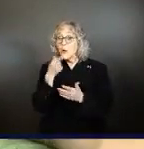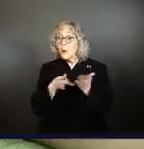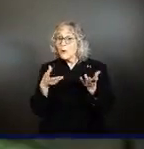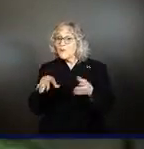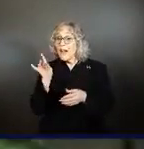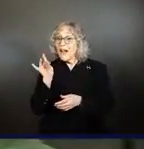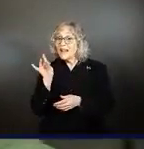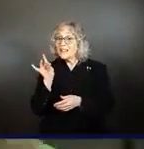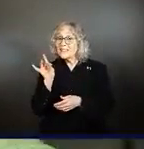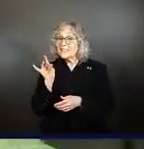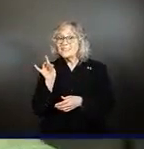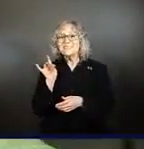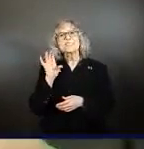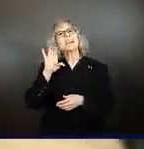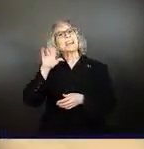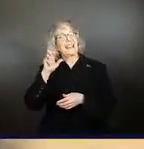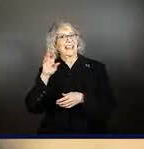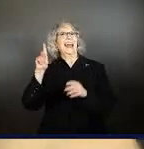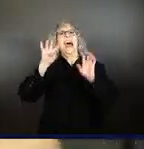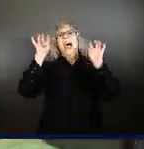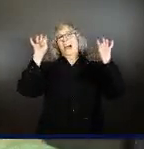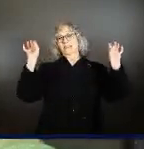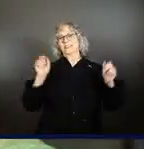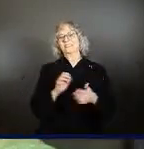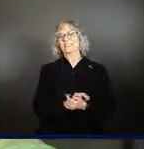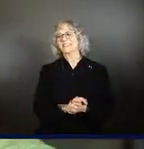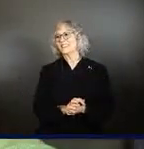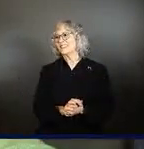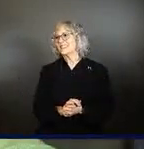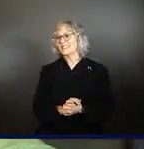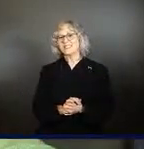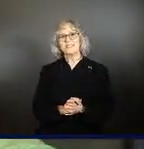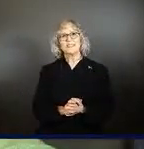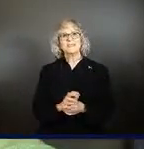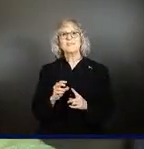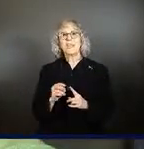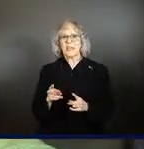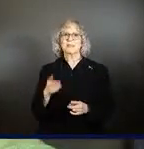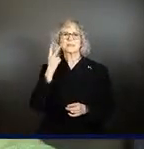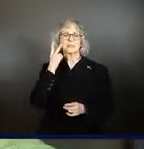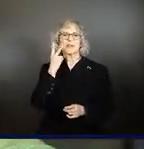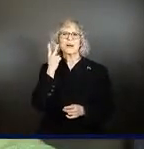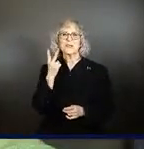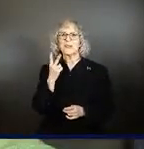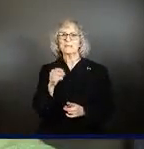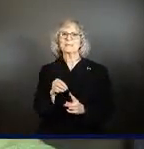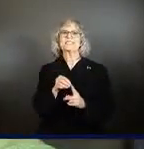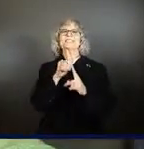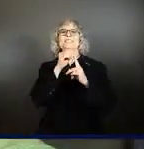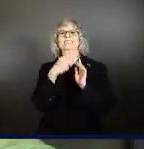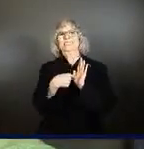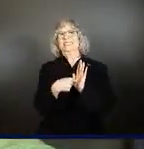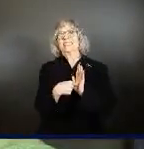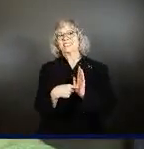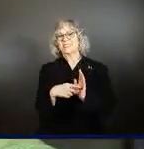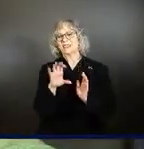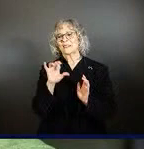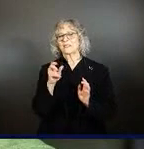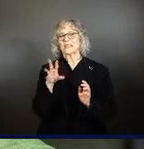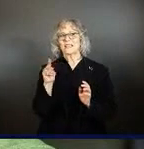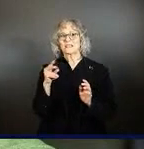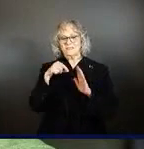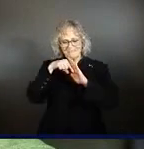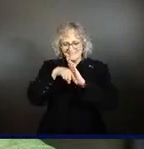size? Clouds. Yes, we found like some very, very distinct signatures of clouds. So if you look in detail, with a